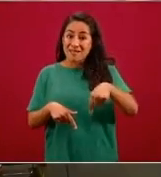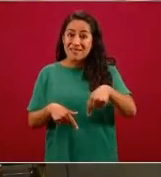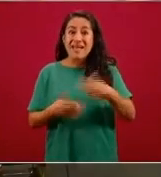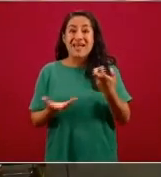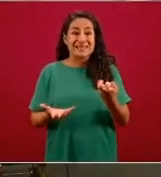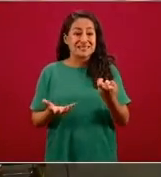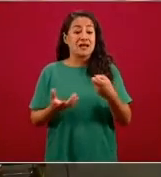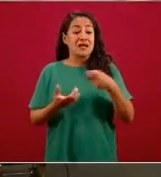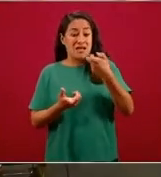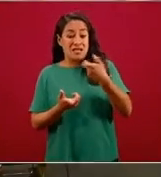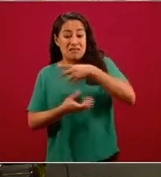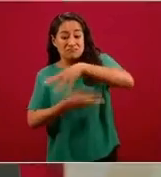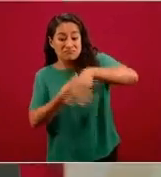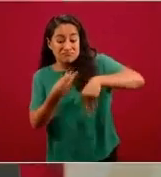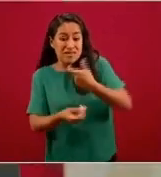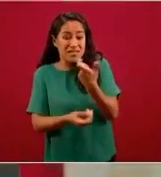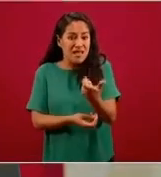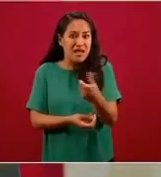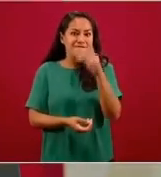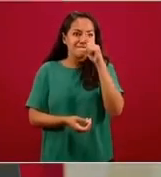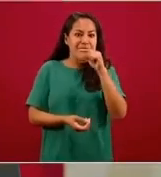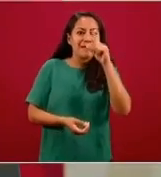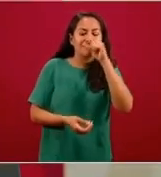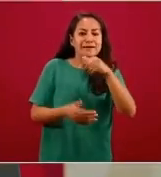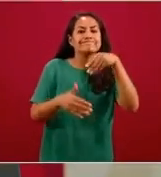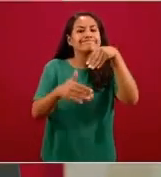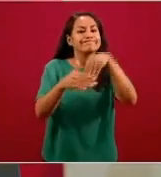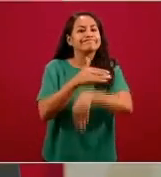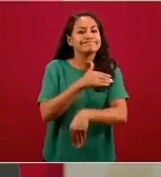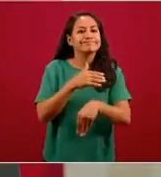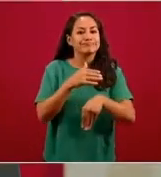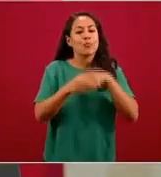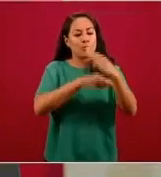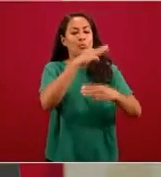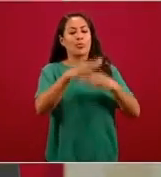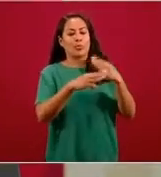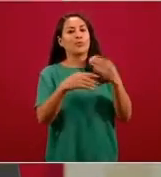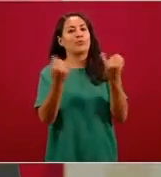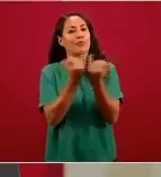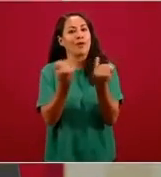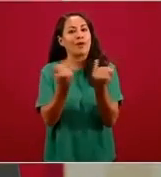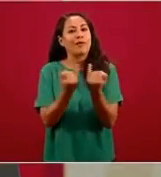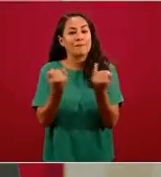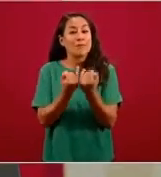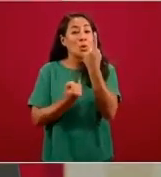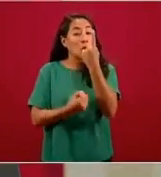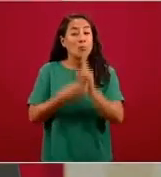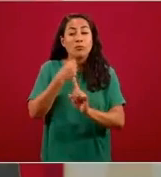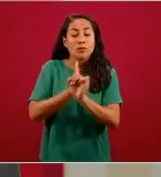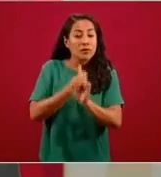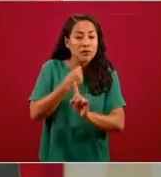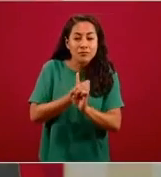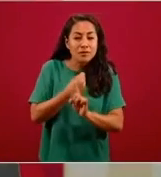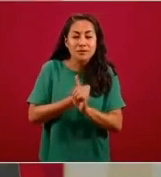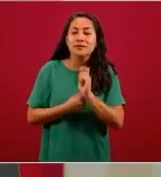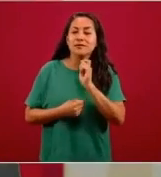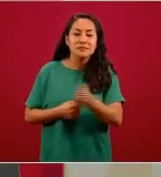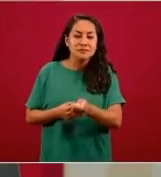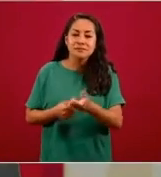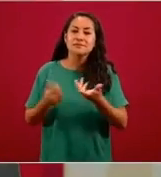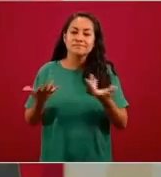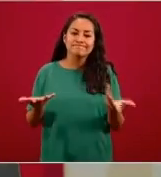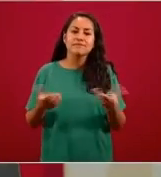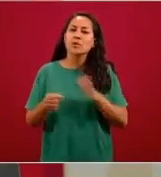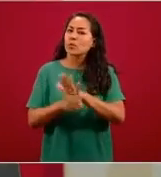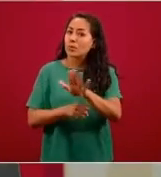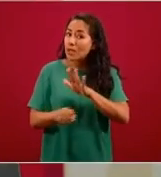place to control this pandemic. And there's a consequence, and that's going to hit the world economy. I'm not